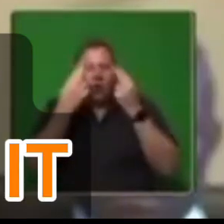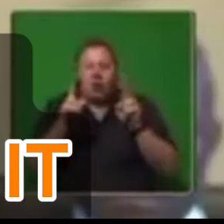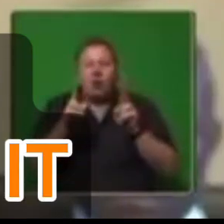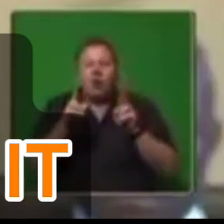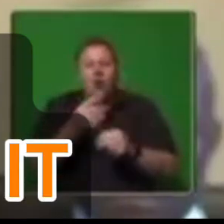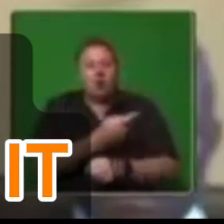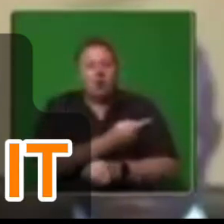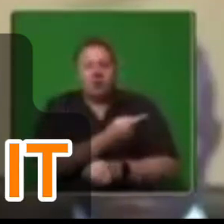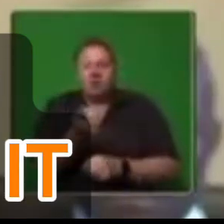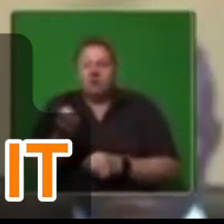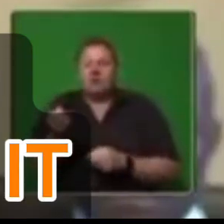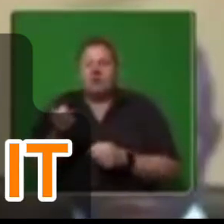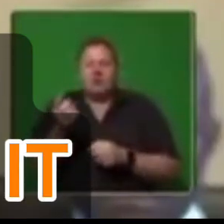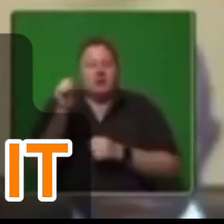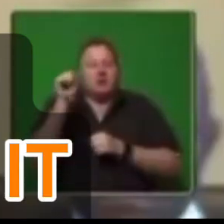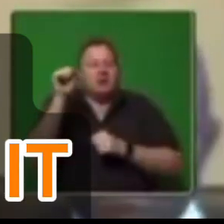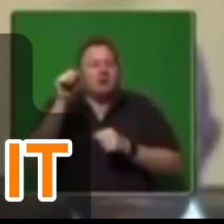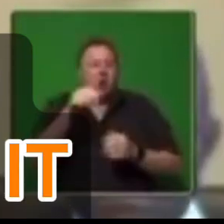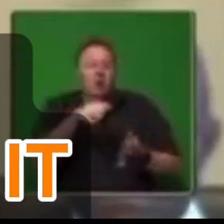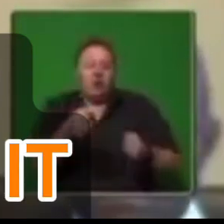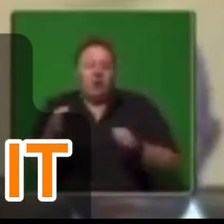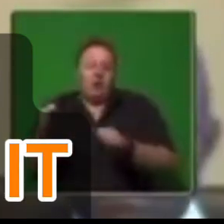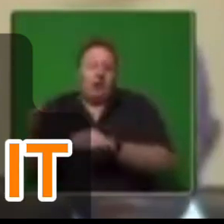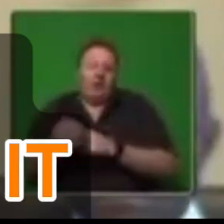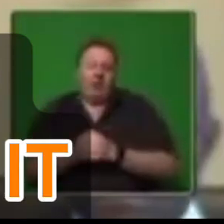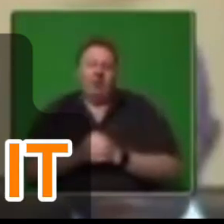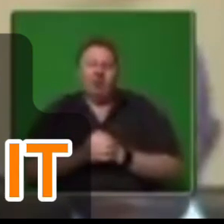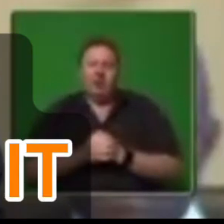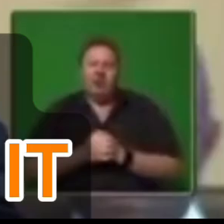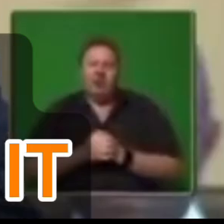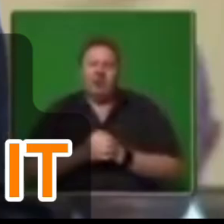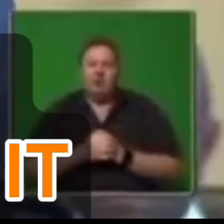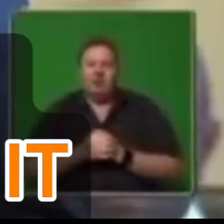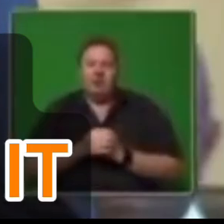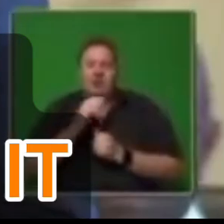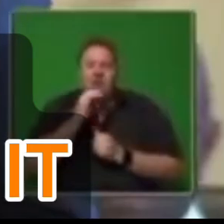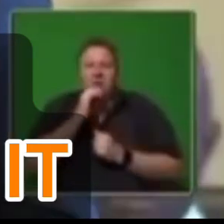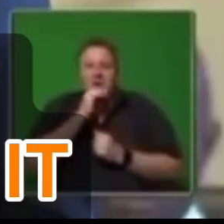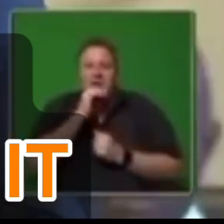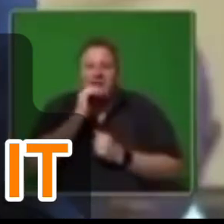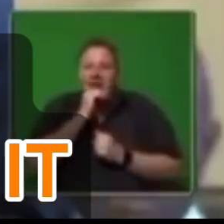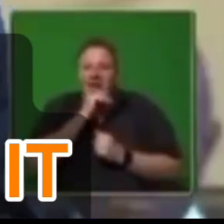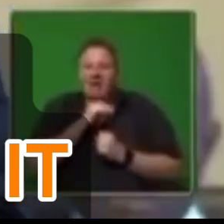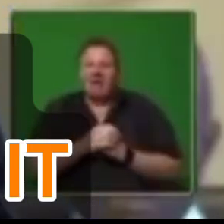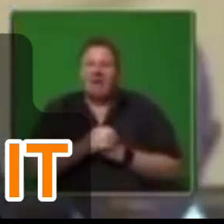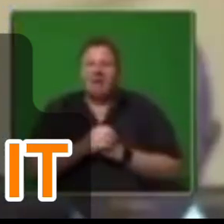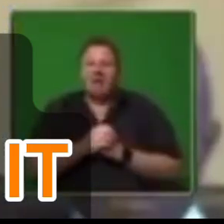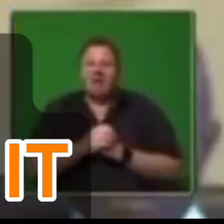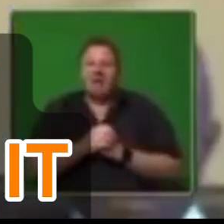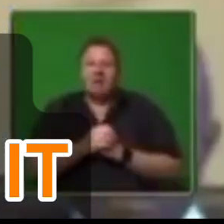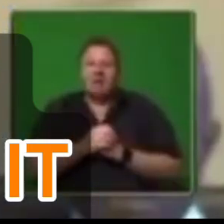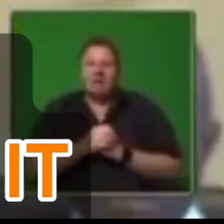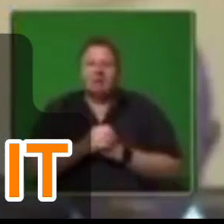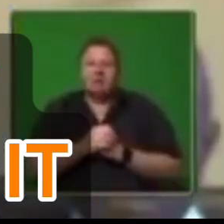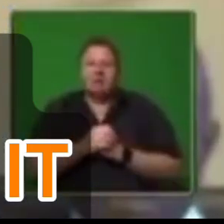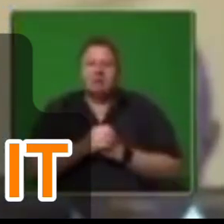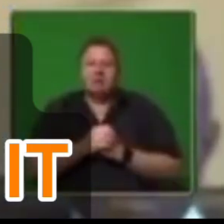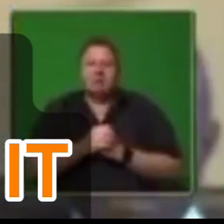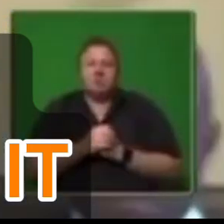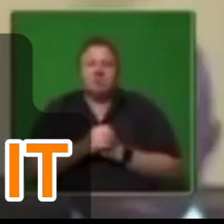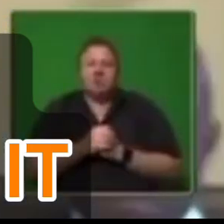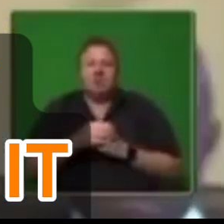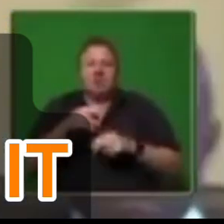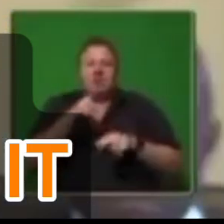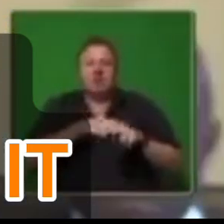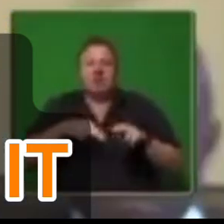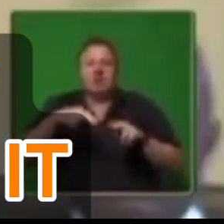these fallen heroes. I have directed that a national flag